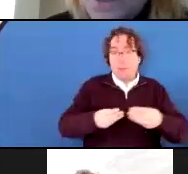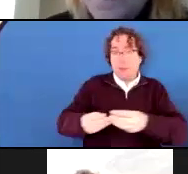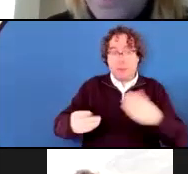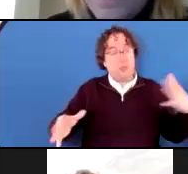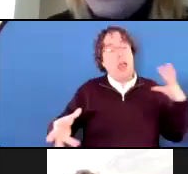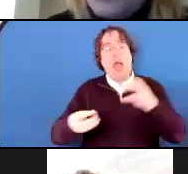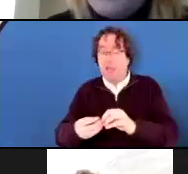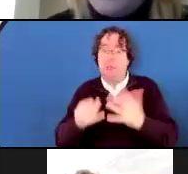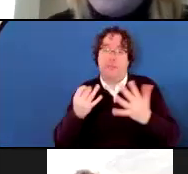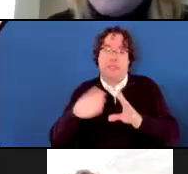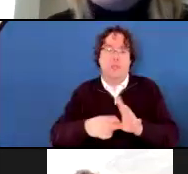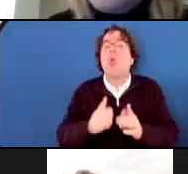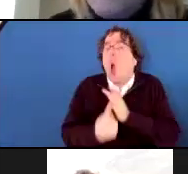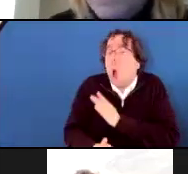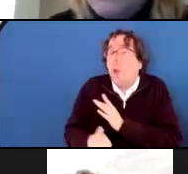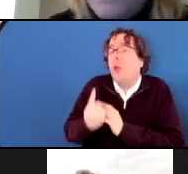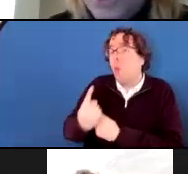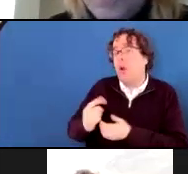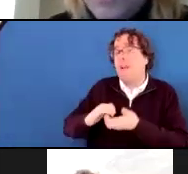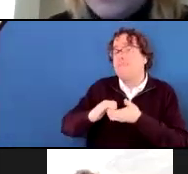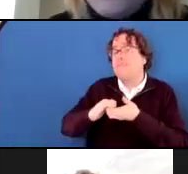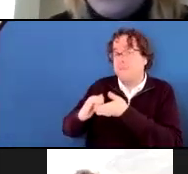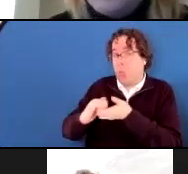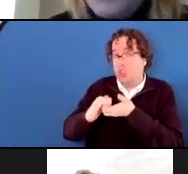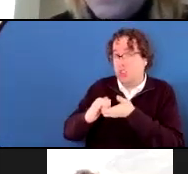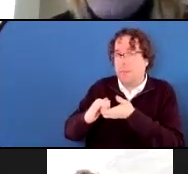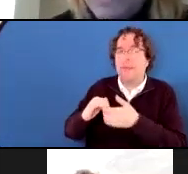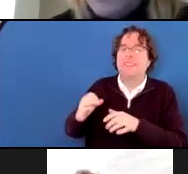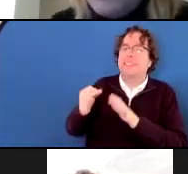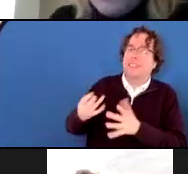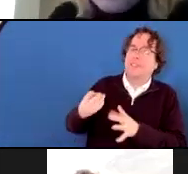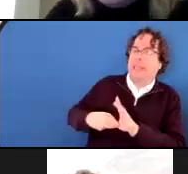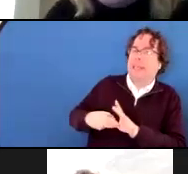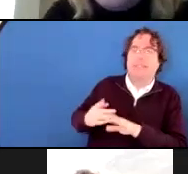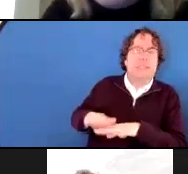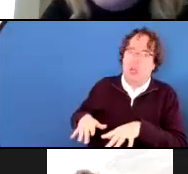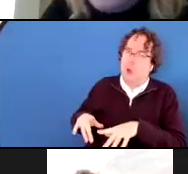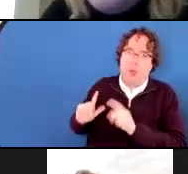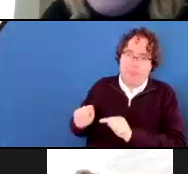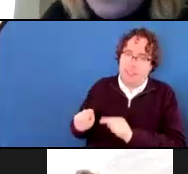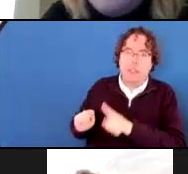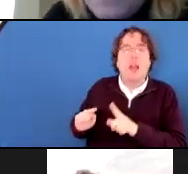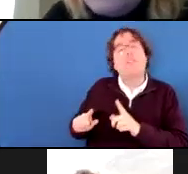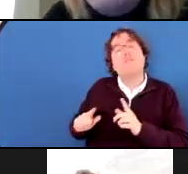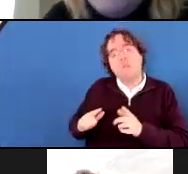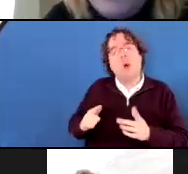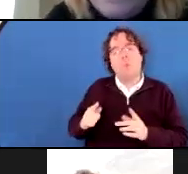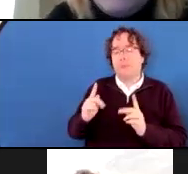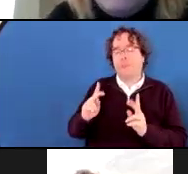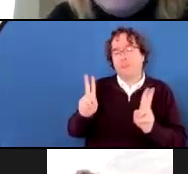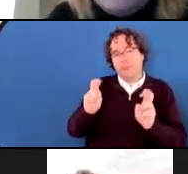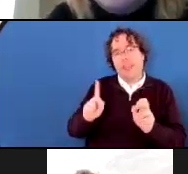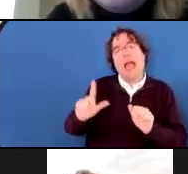minimum doesn't apply is with our Accelerate Fellowship, which is for early career leaders, where we're looking for 5 years